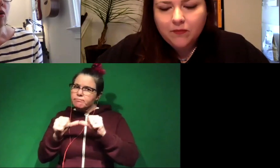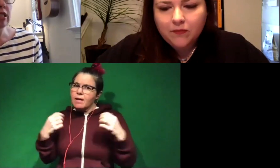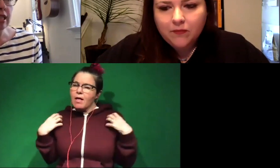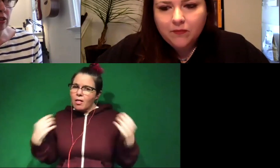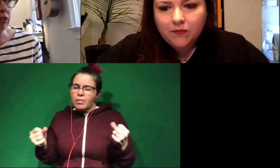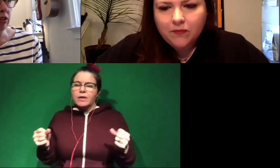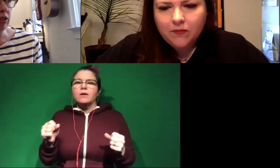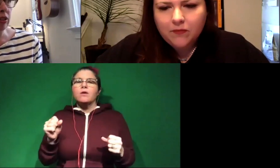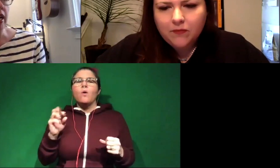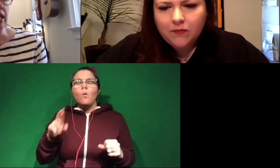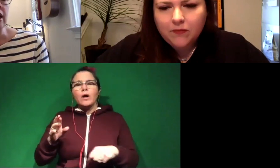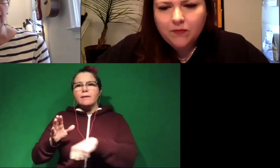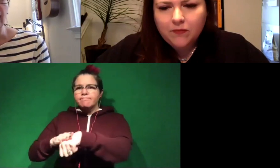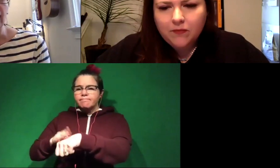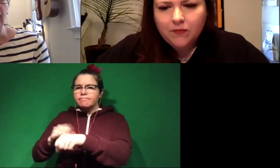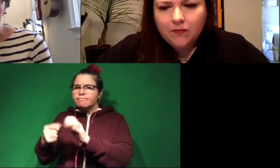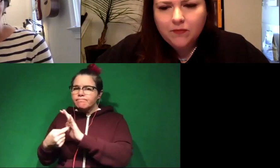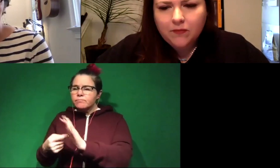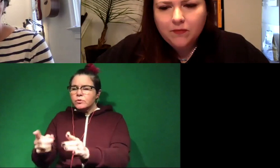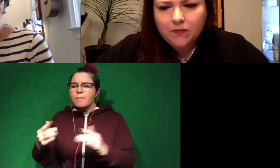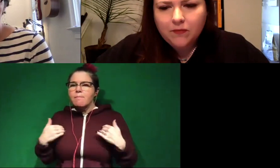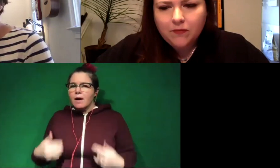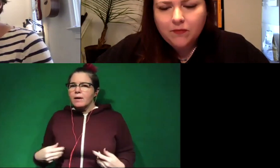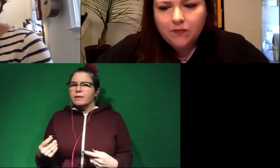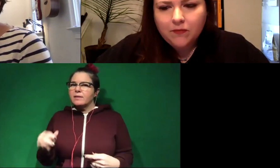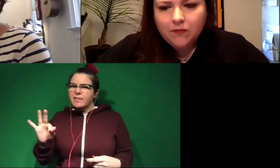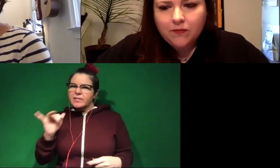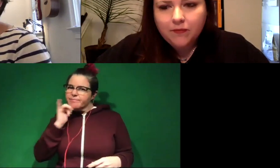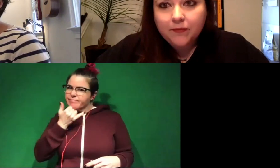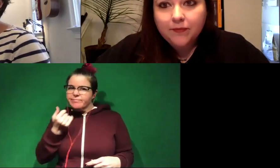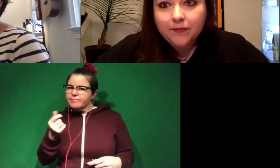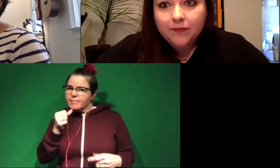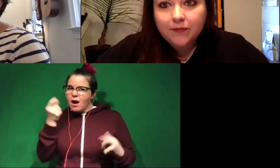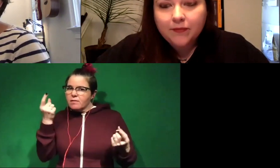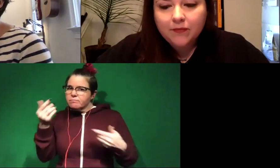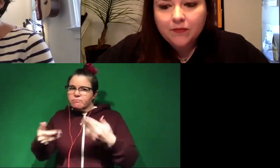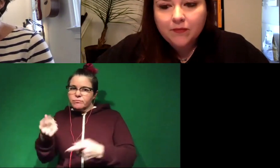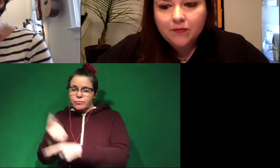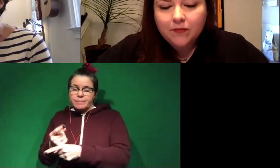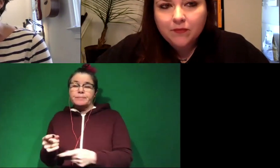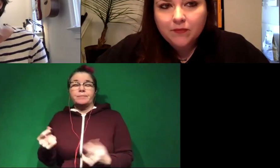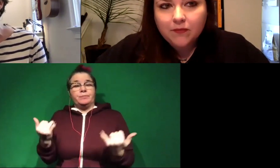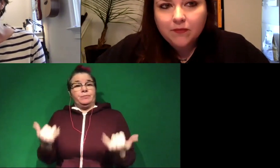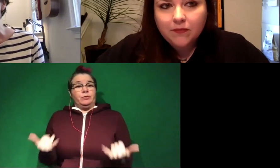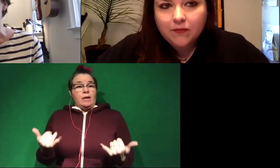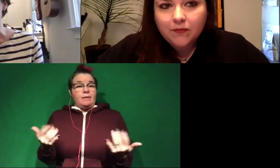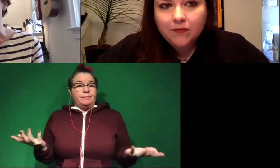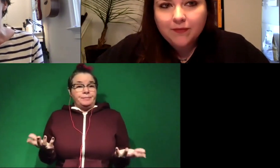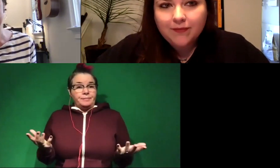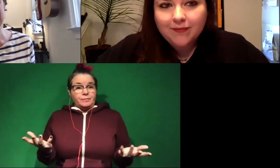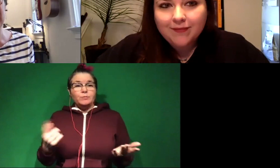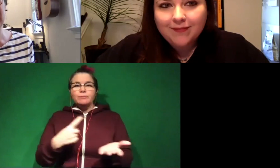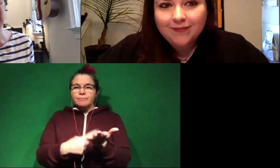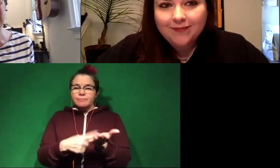or signal to your body when something is not going right. And today, I want to talk